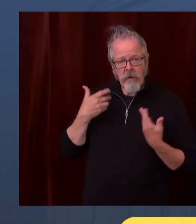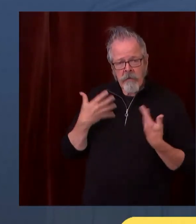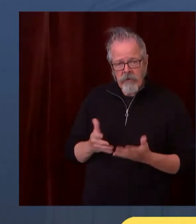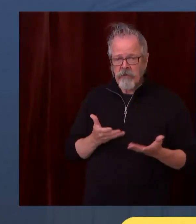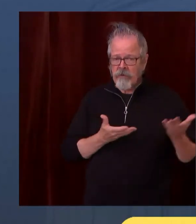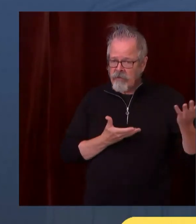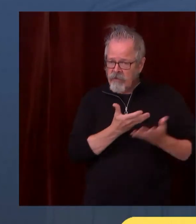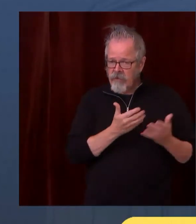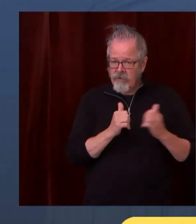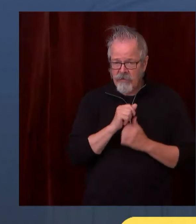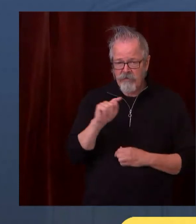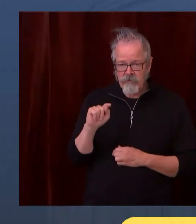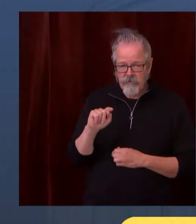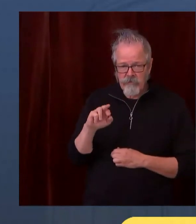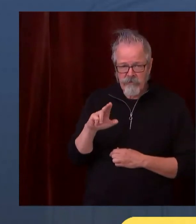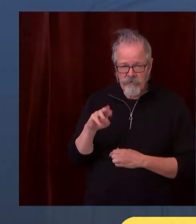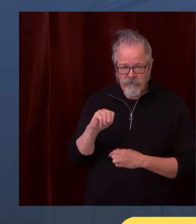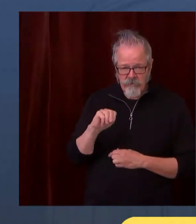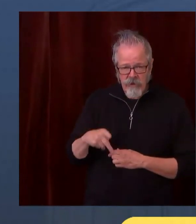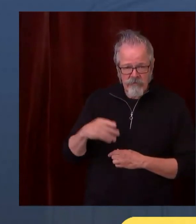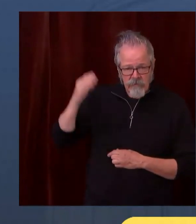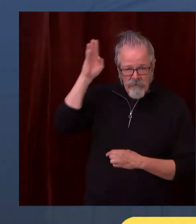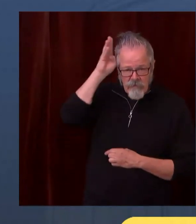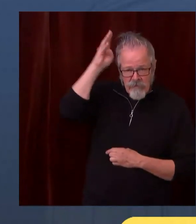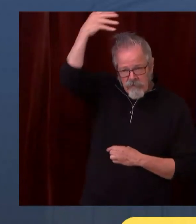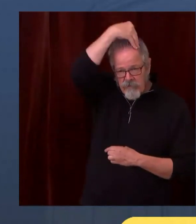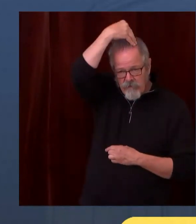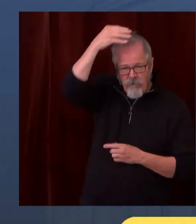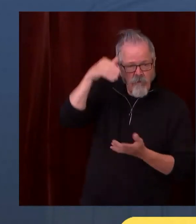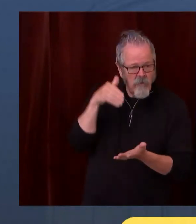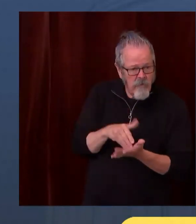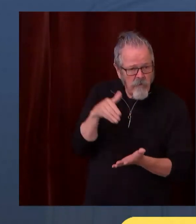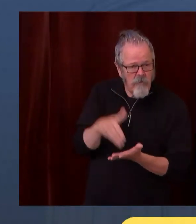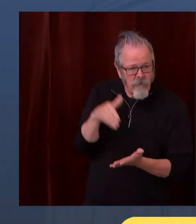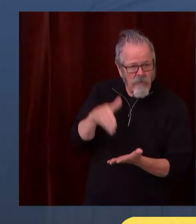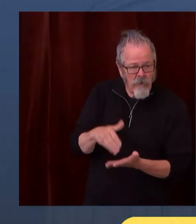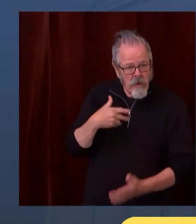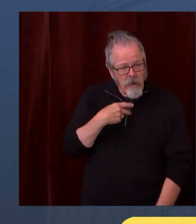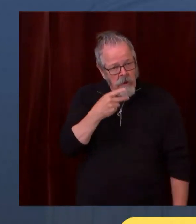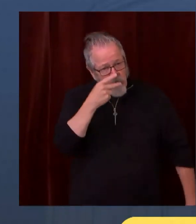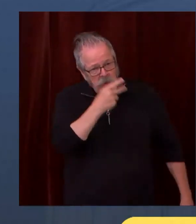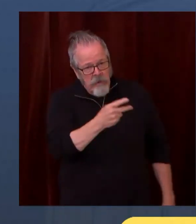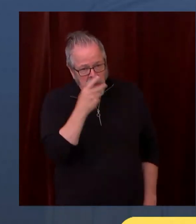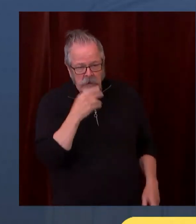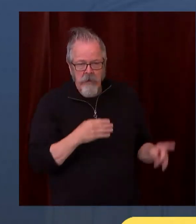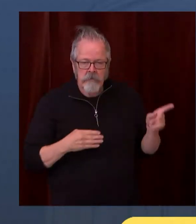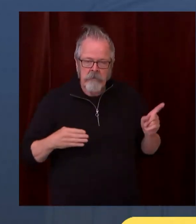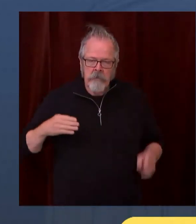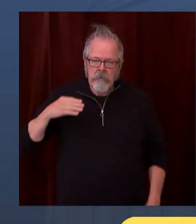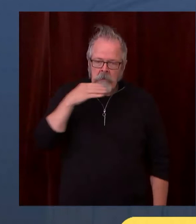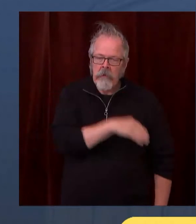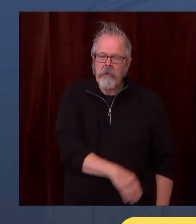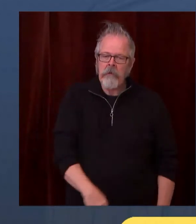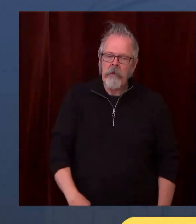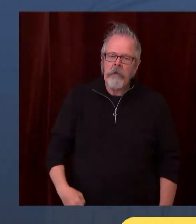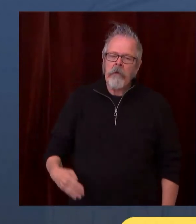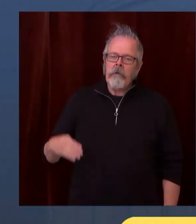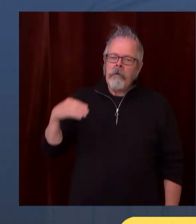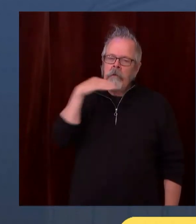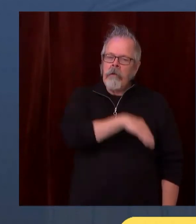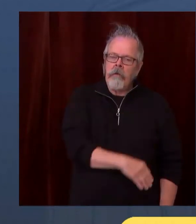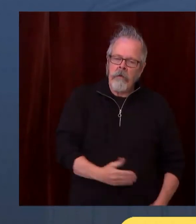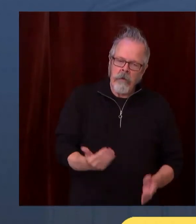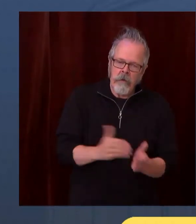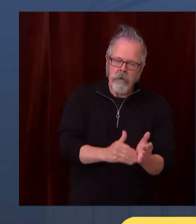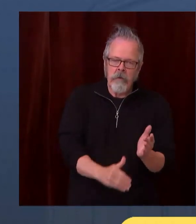gets, and he's admitted that he's trying to do that, and we don't know what he's going to do tomorrow. What he's telling us